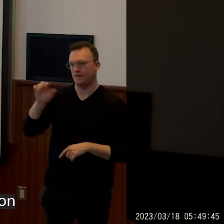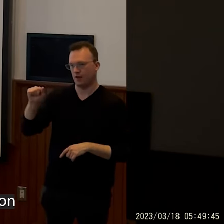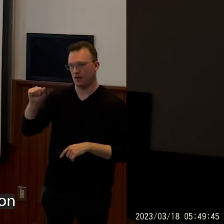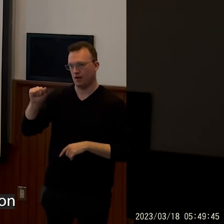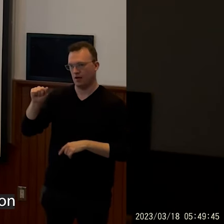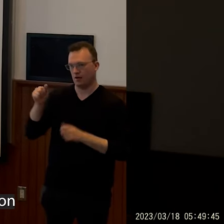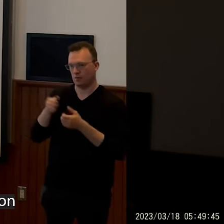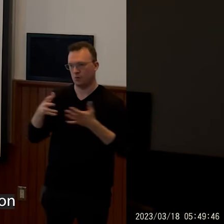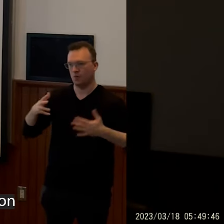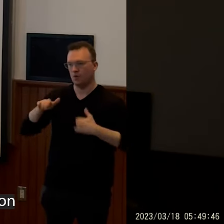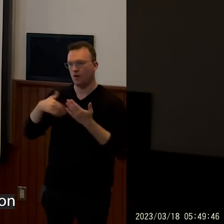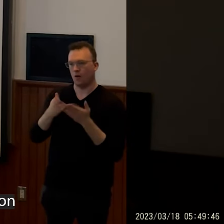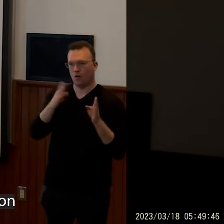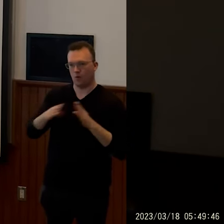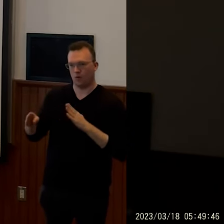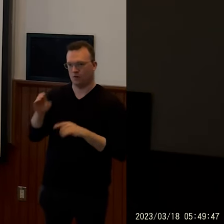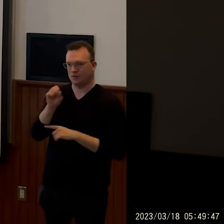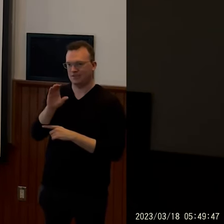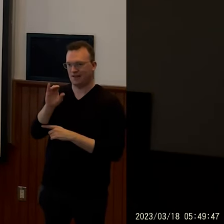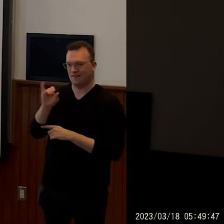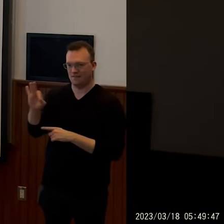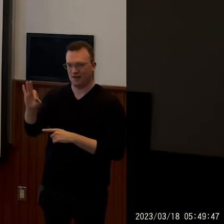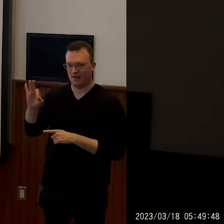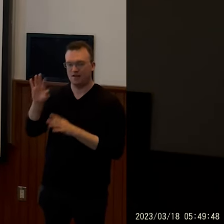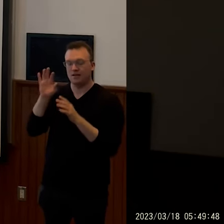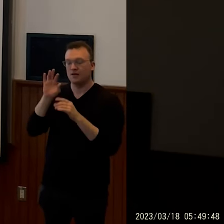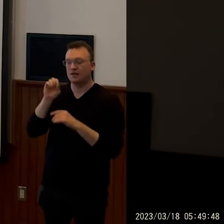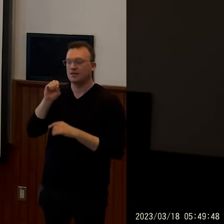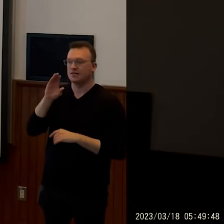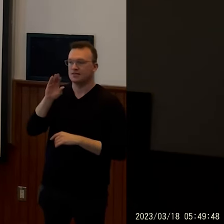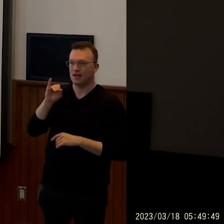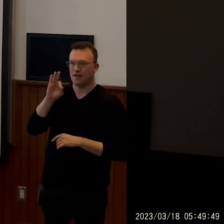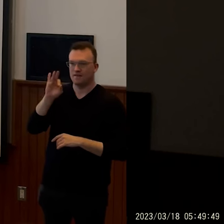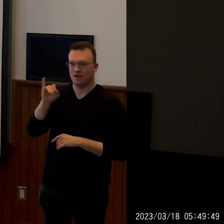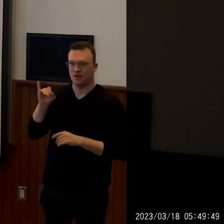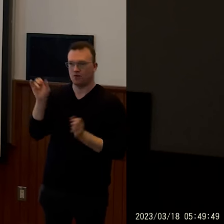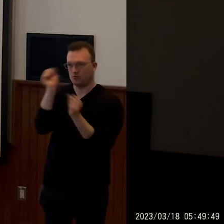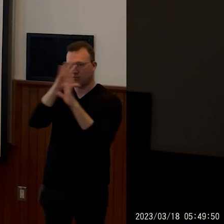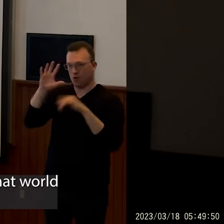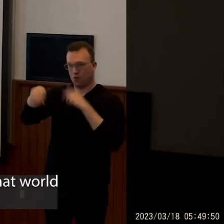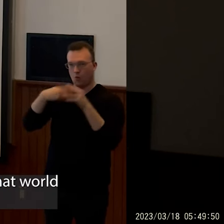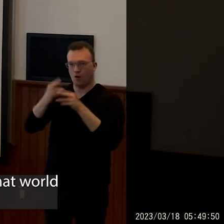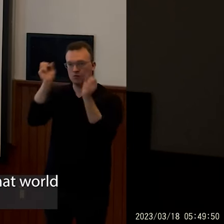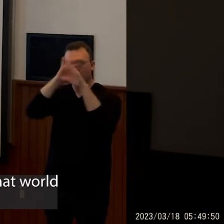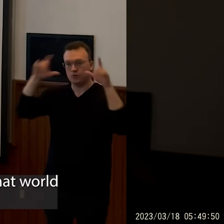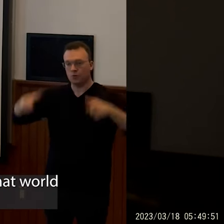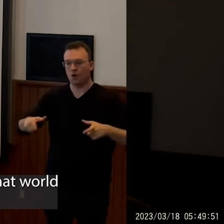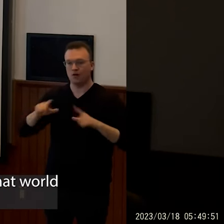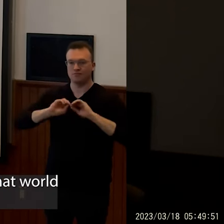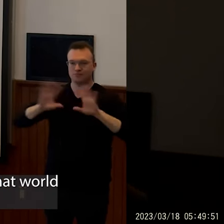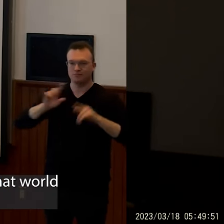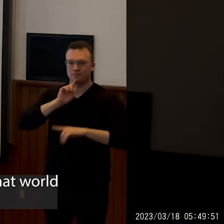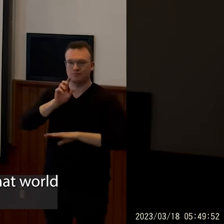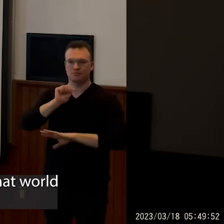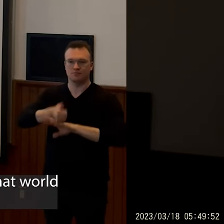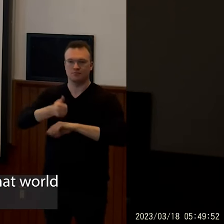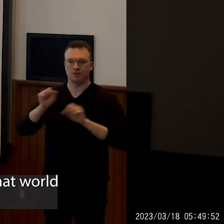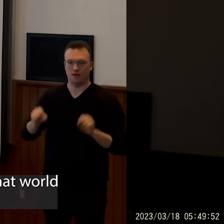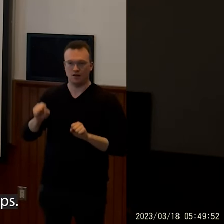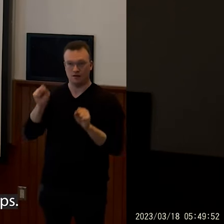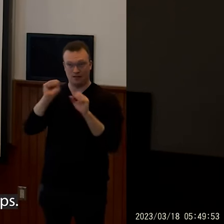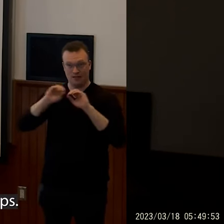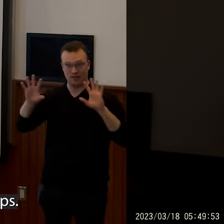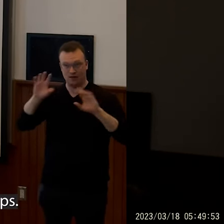all organizing is science fiction, that we have to imagine the world we want to make it real, and the more clearly we can imagine that world that we are building,